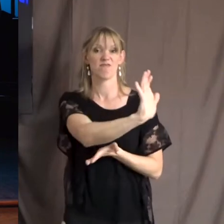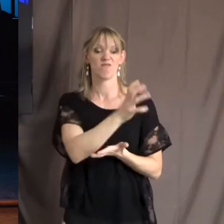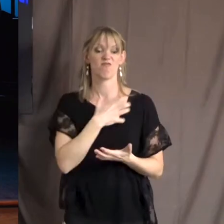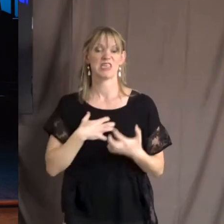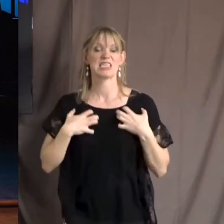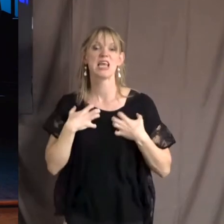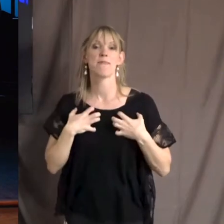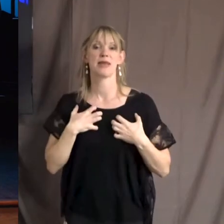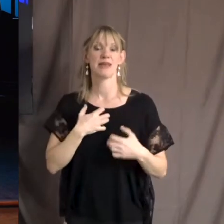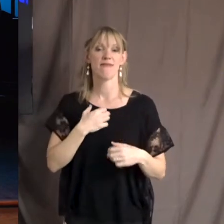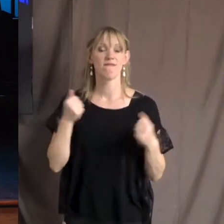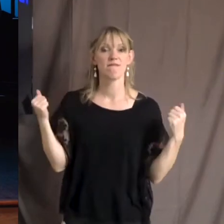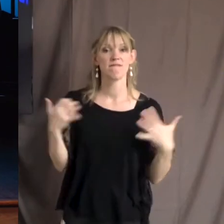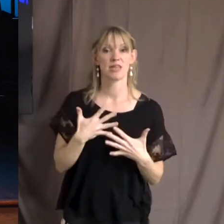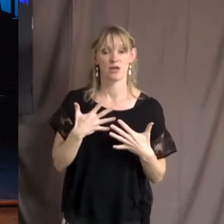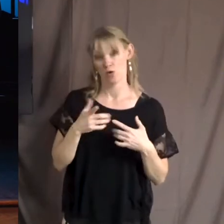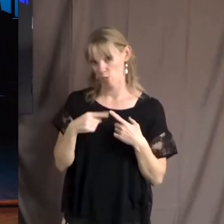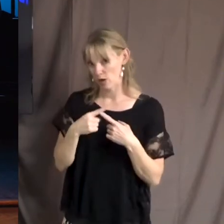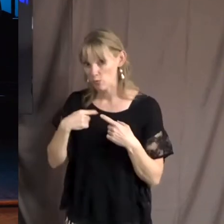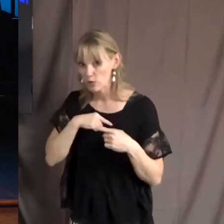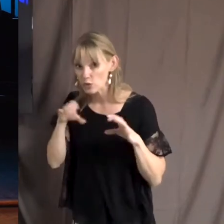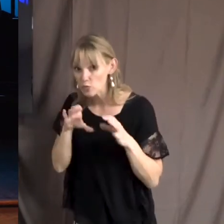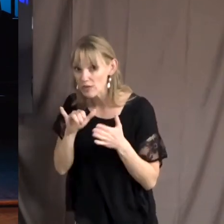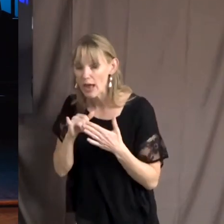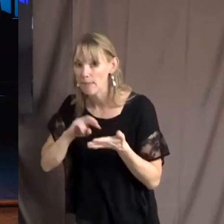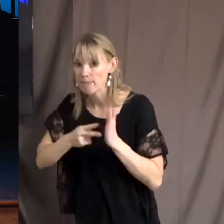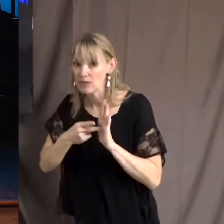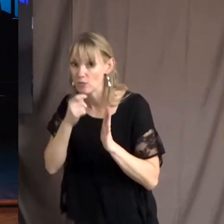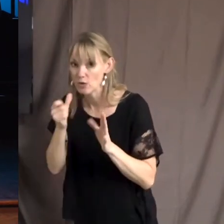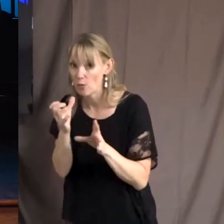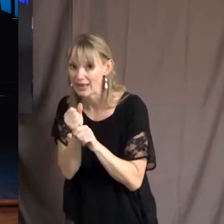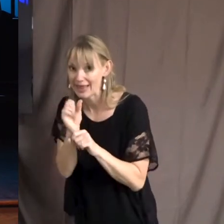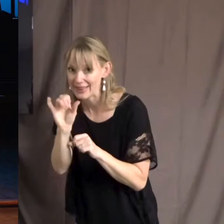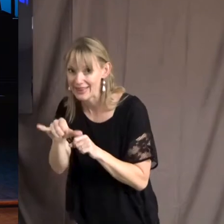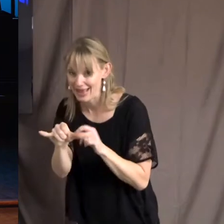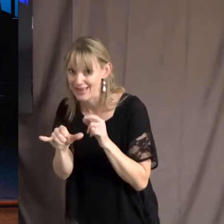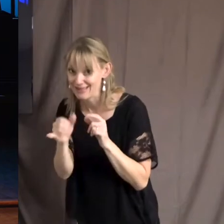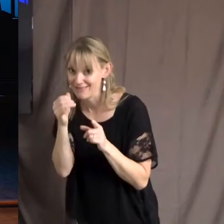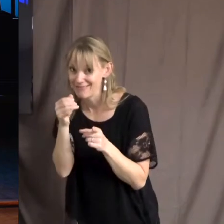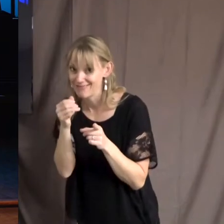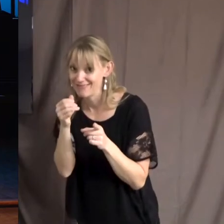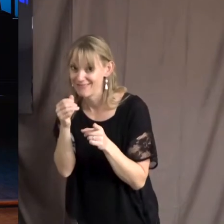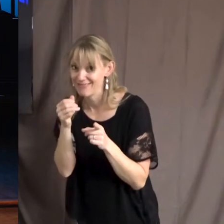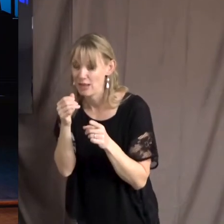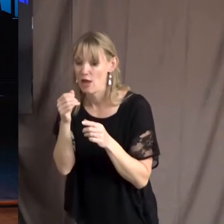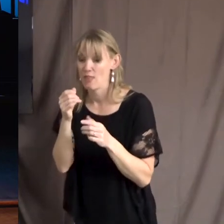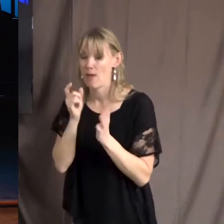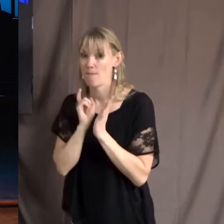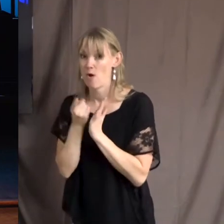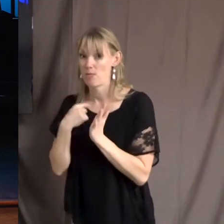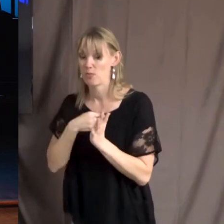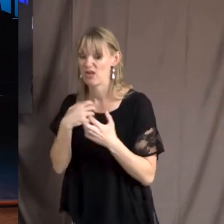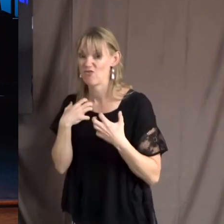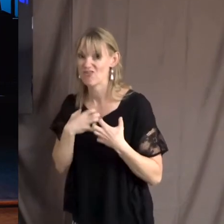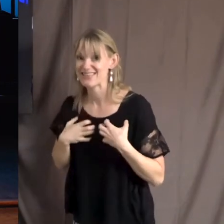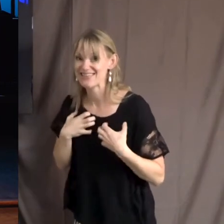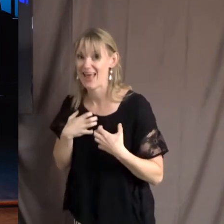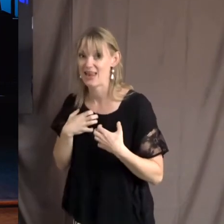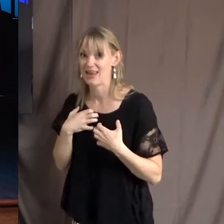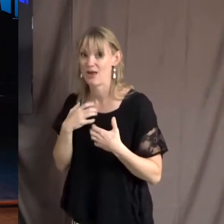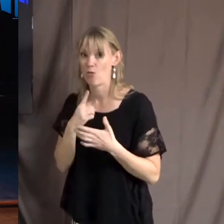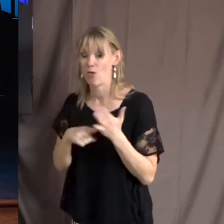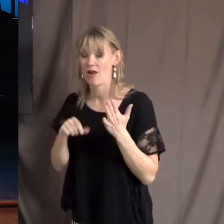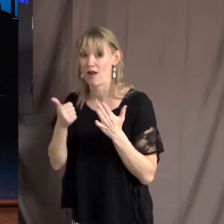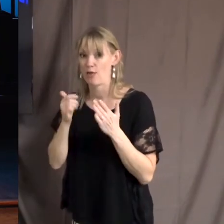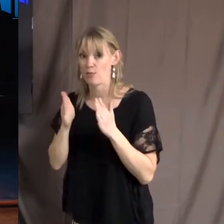and fear, which when we do that, we don't get to have it. We have to realize the minute we resent something anyone else has, we can't